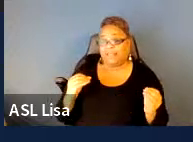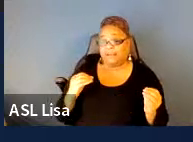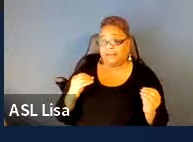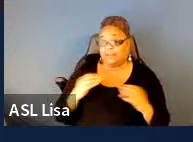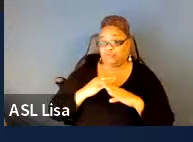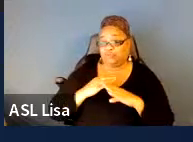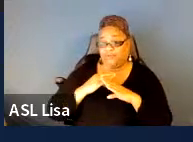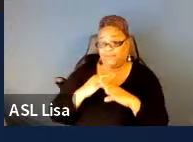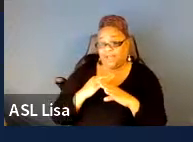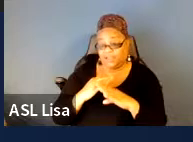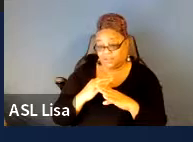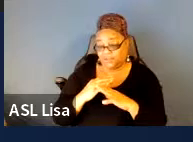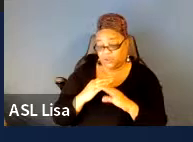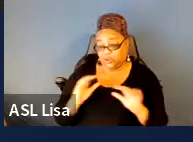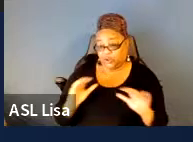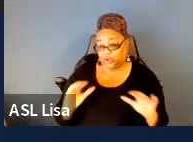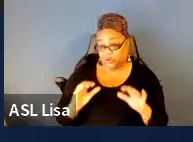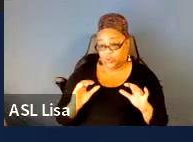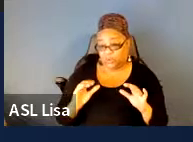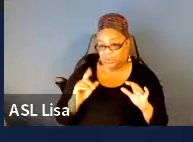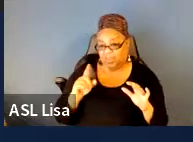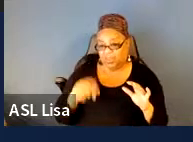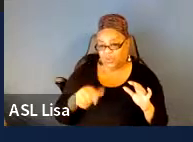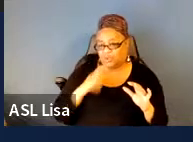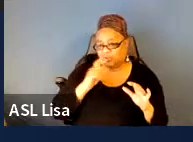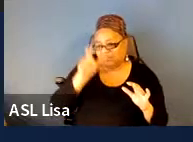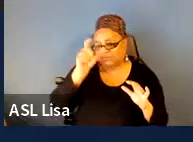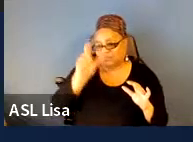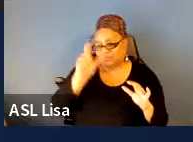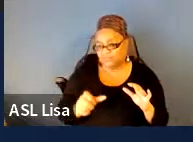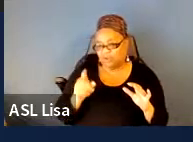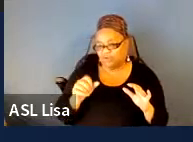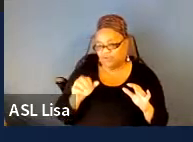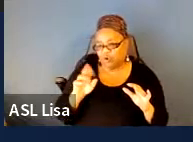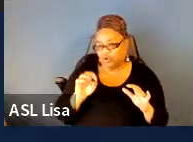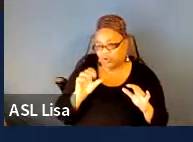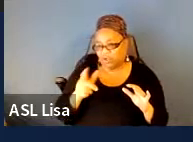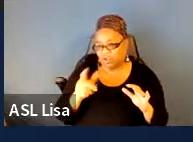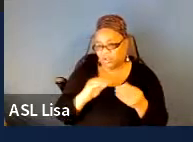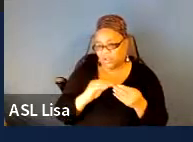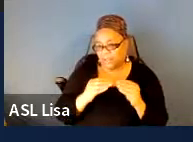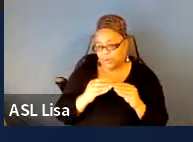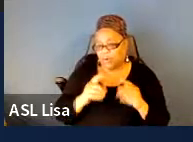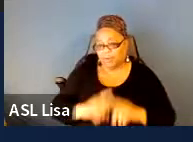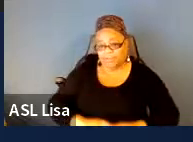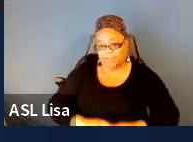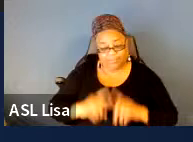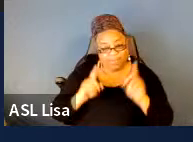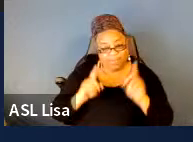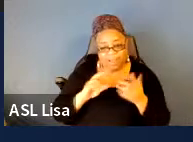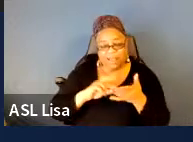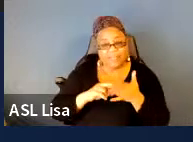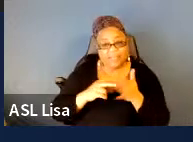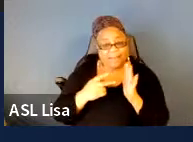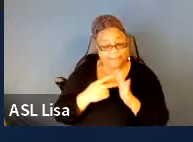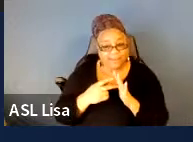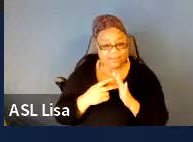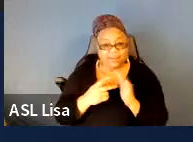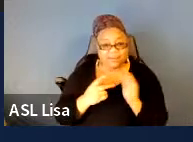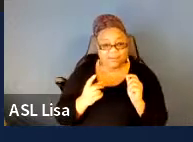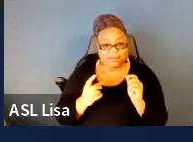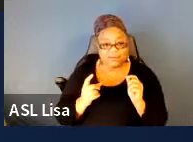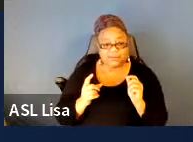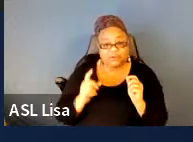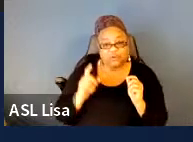prevents you from doing these vertical numbers. However, that does mean that you are going to have